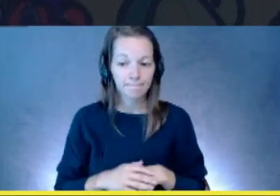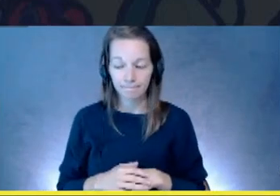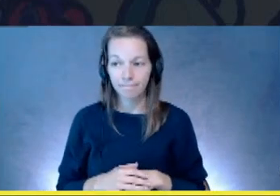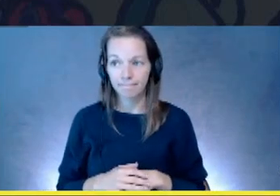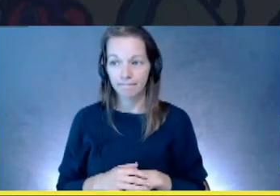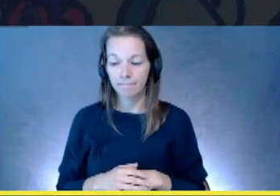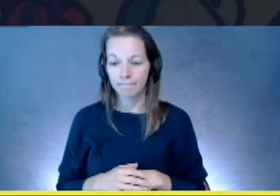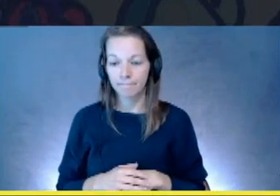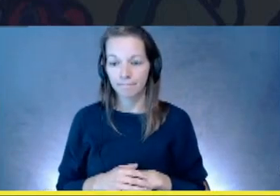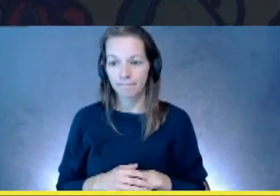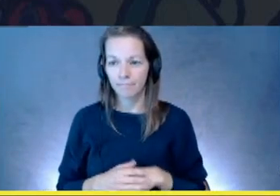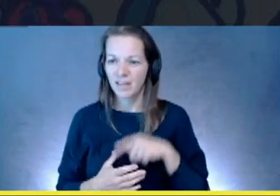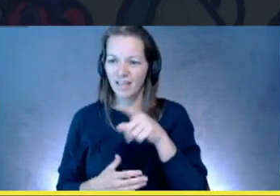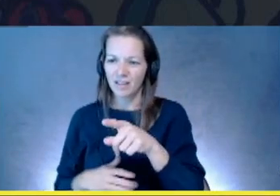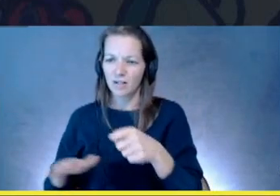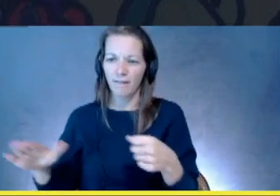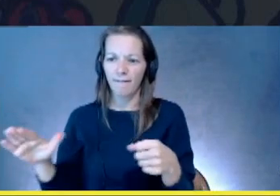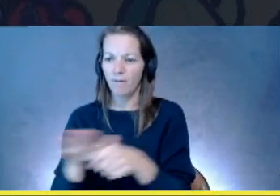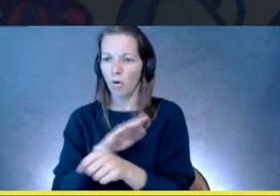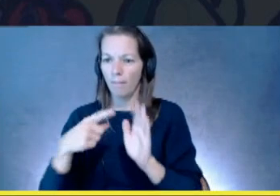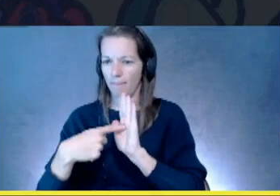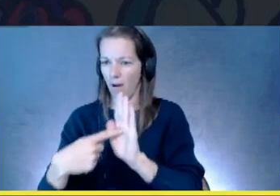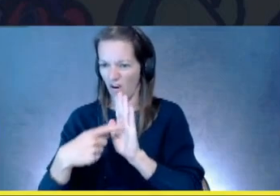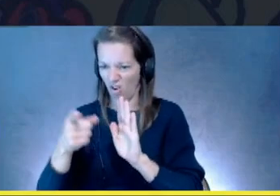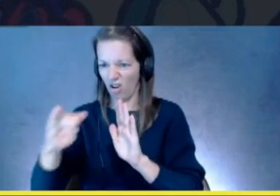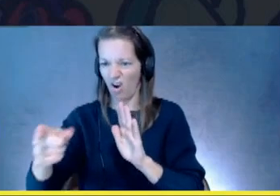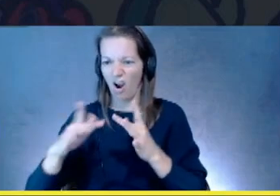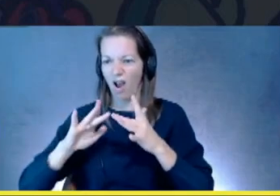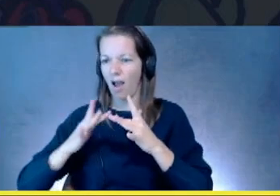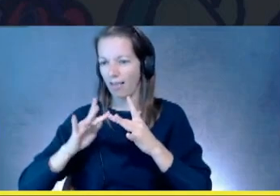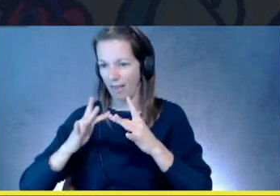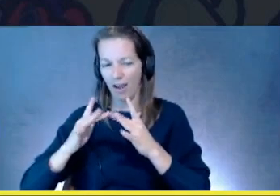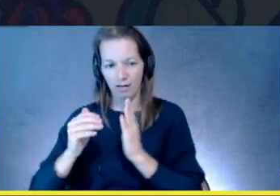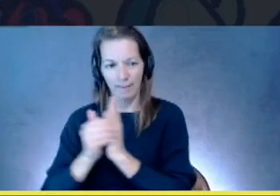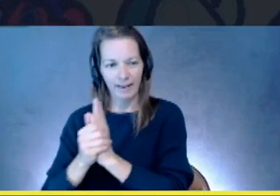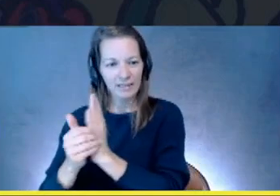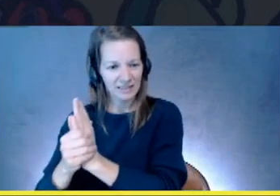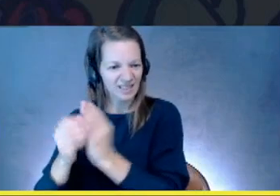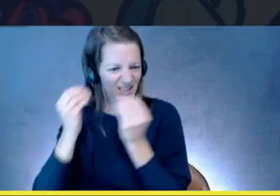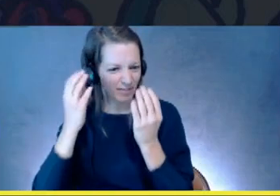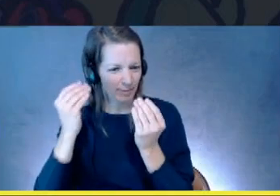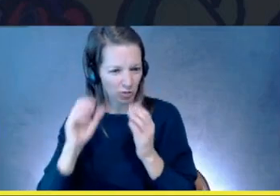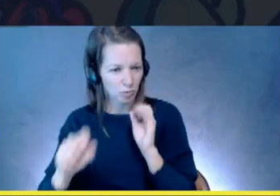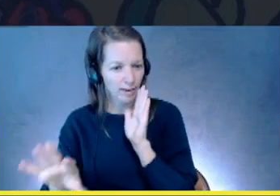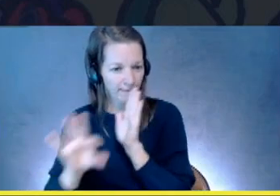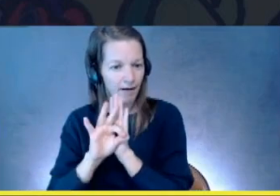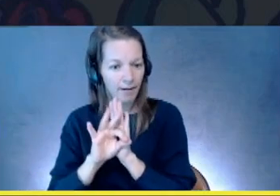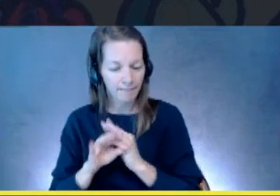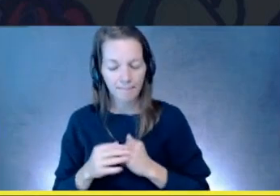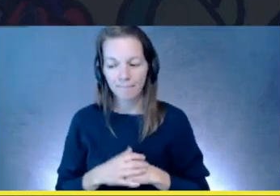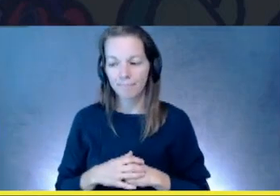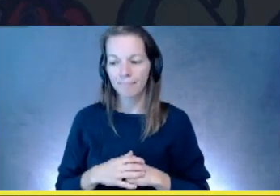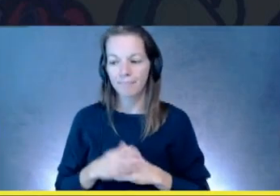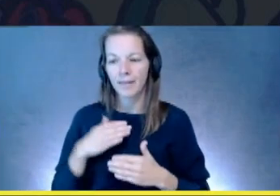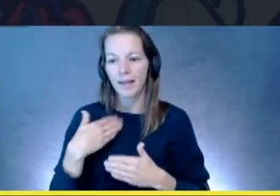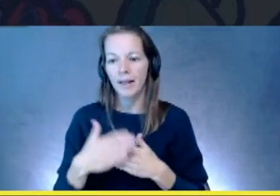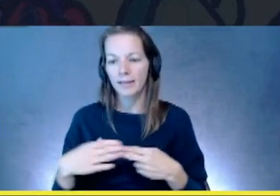this full model is in our online appendices to the article. Okay, next slide.